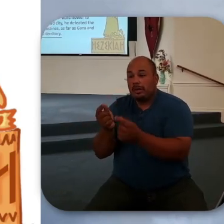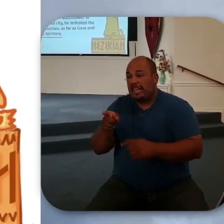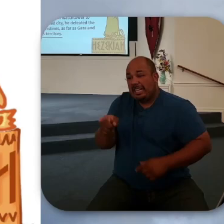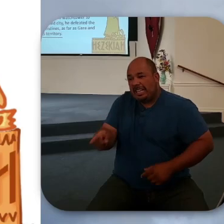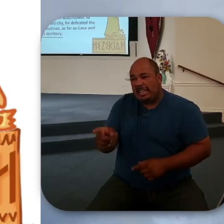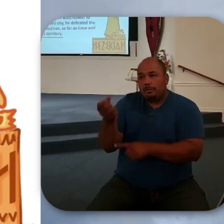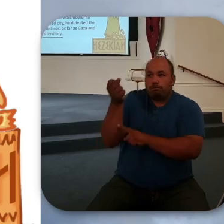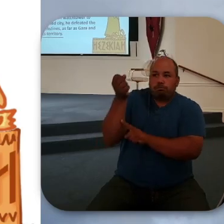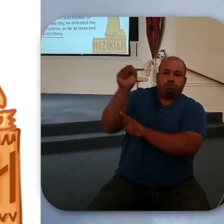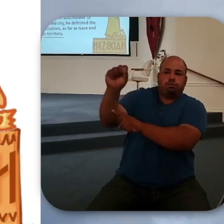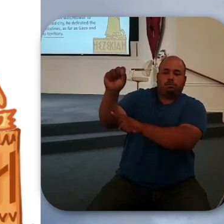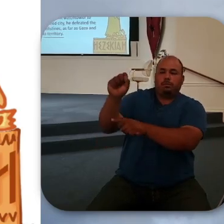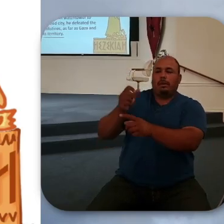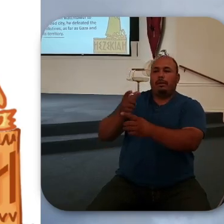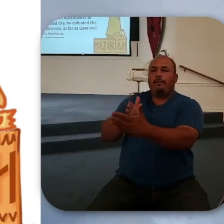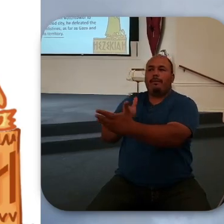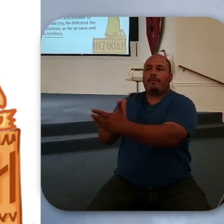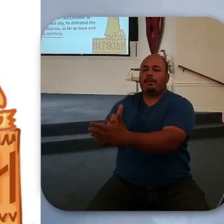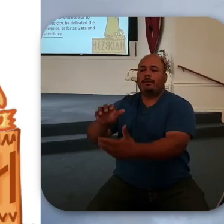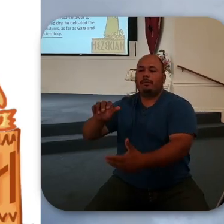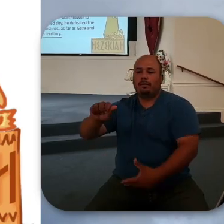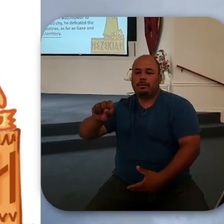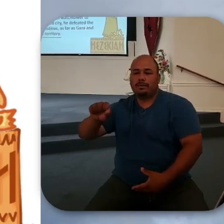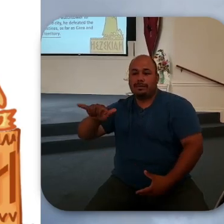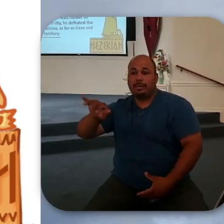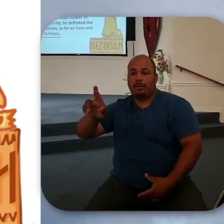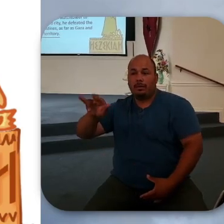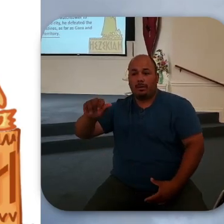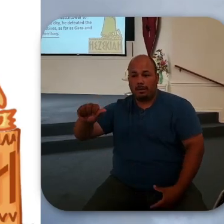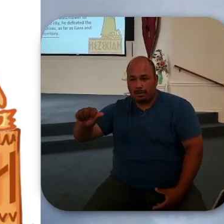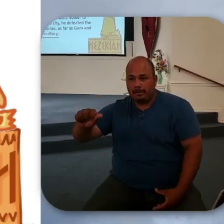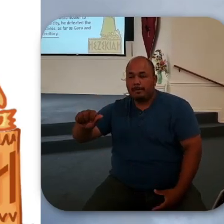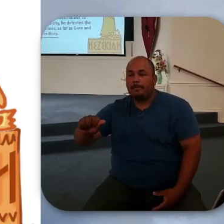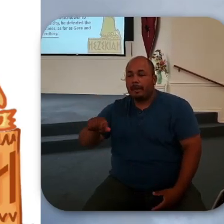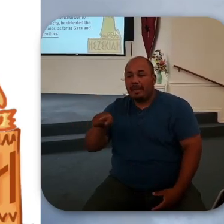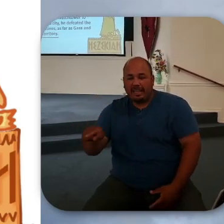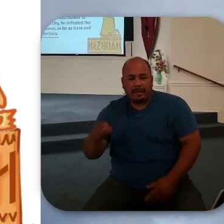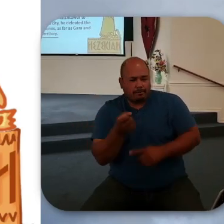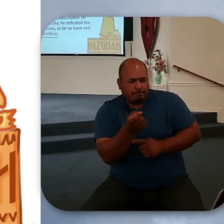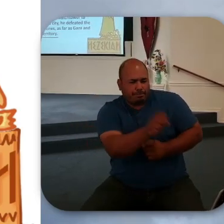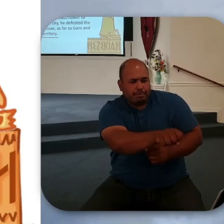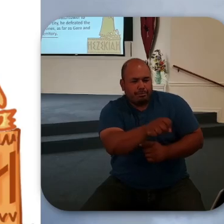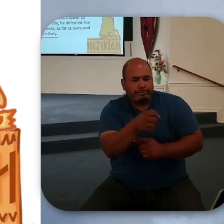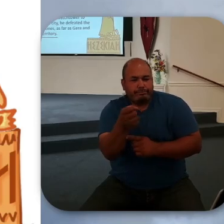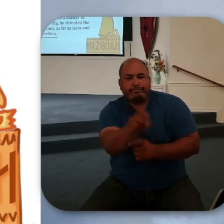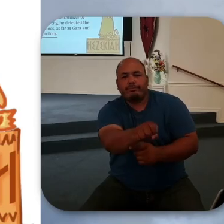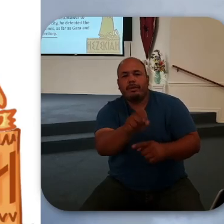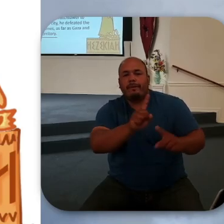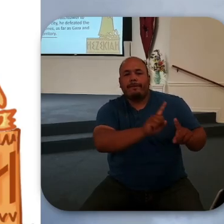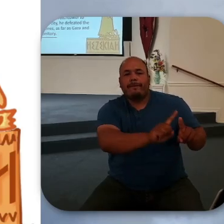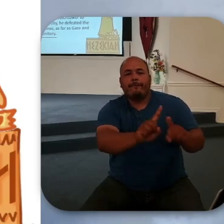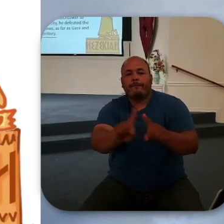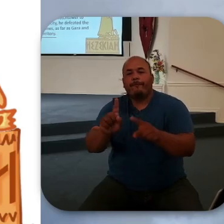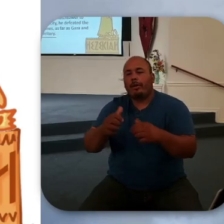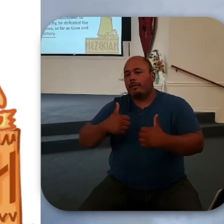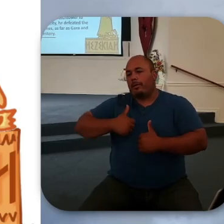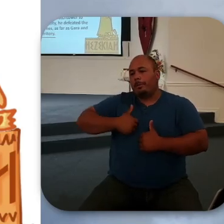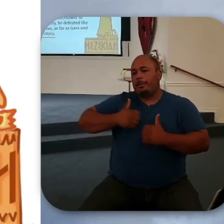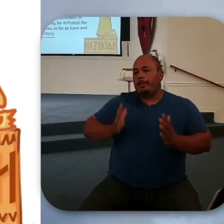him. From watchtower to fortified city, he defeated the Philistines as far as Gaza and its